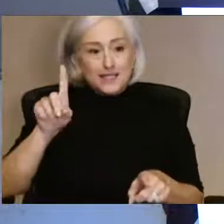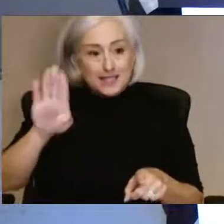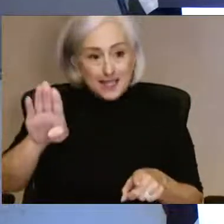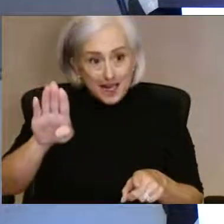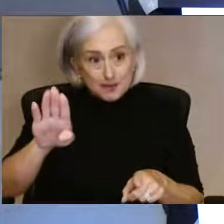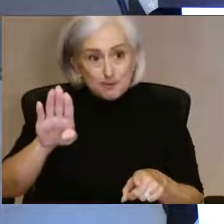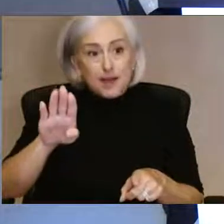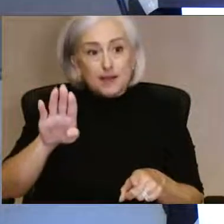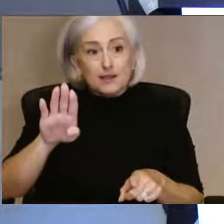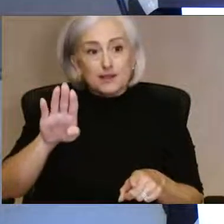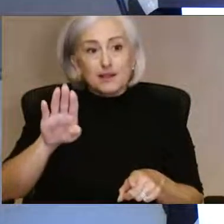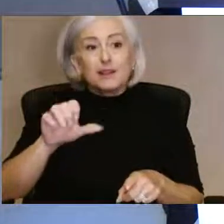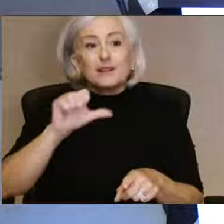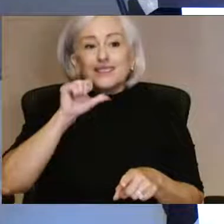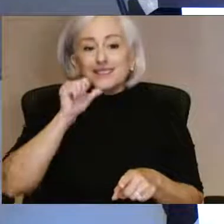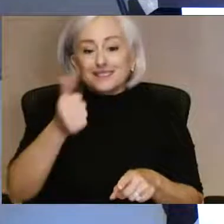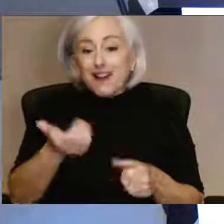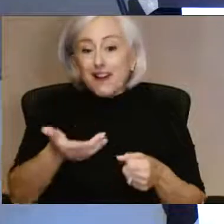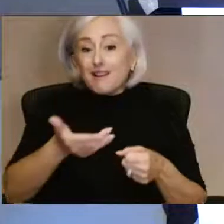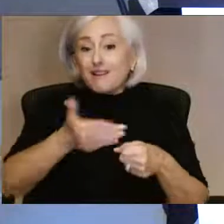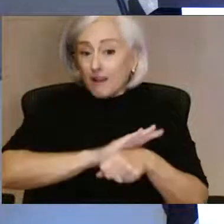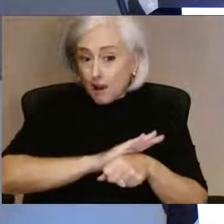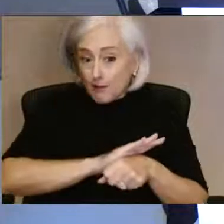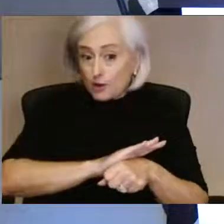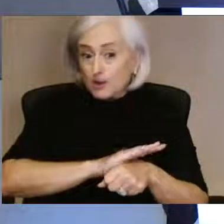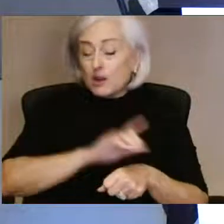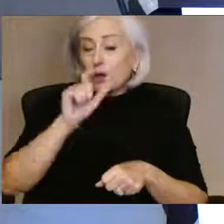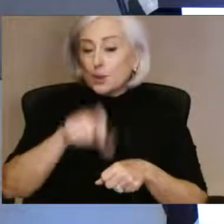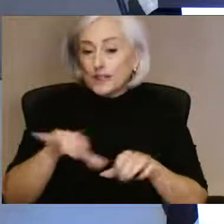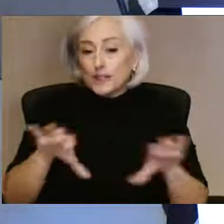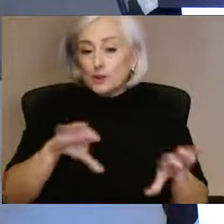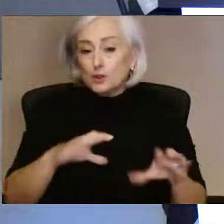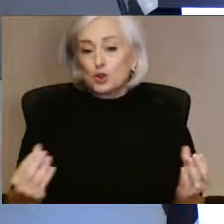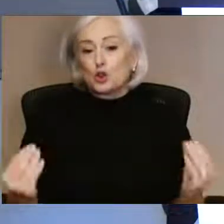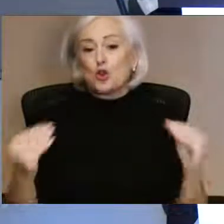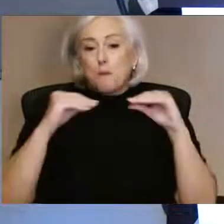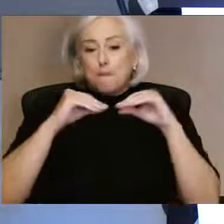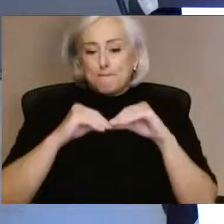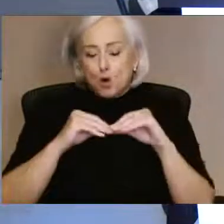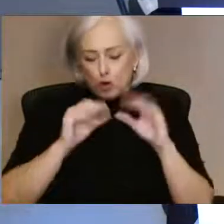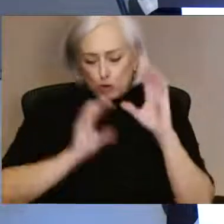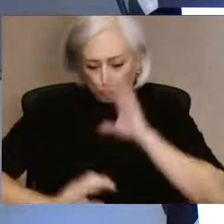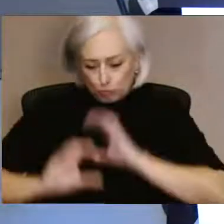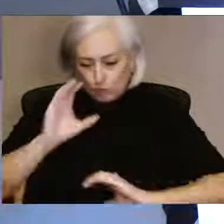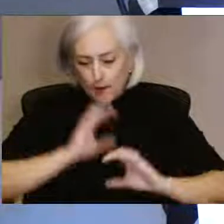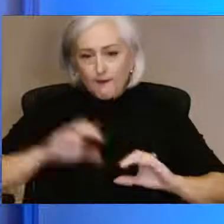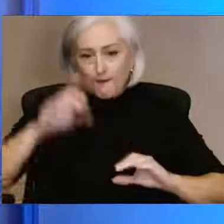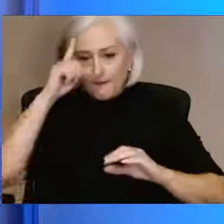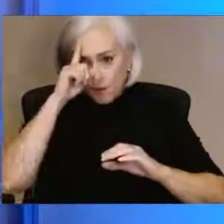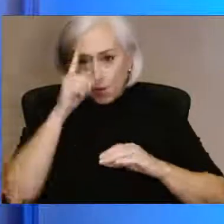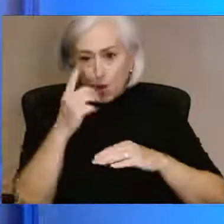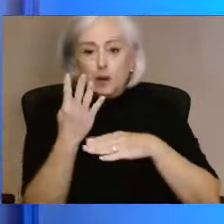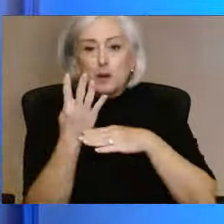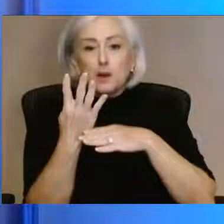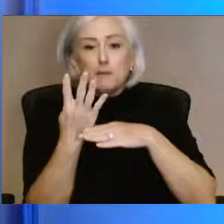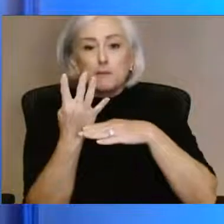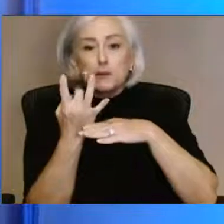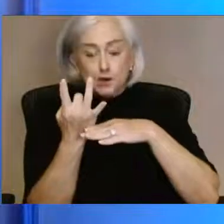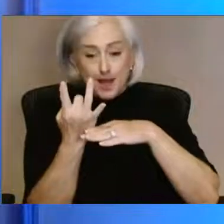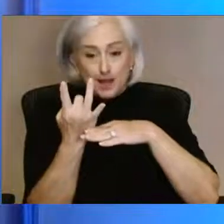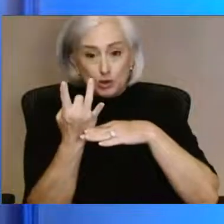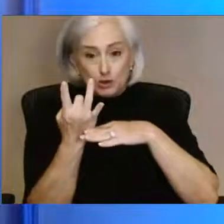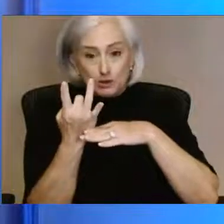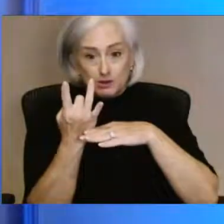it's not covered and we need to do something extra to look for mutations in those regions? That's a great question.